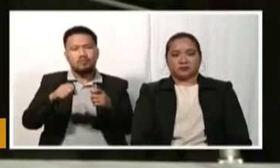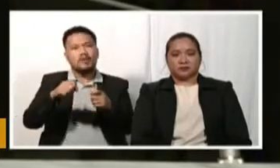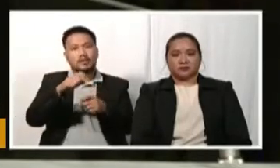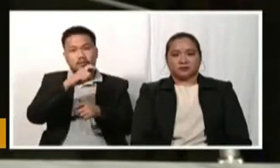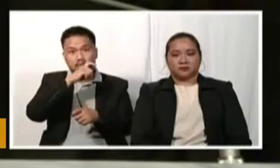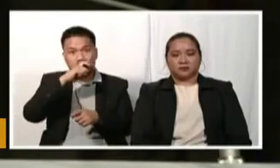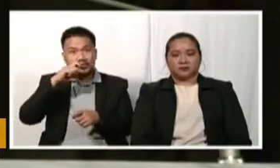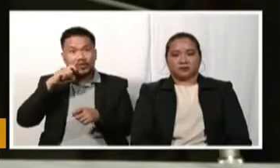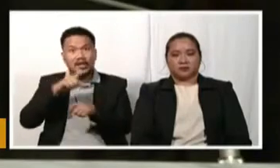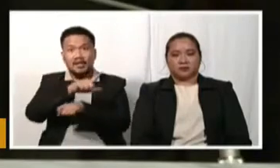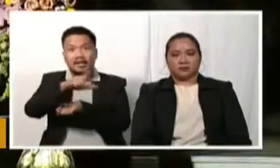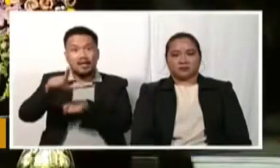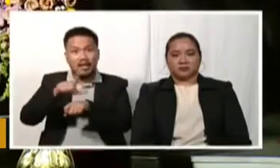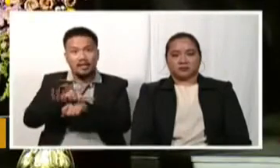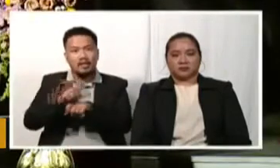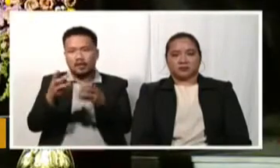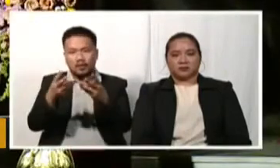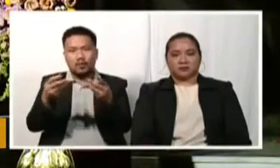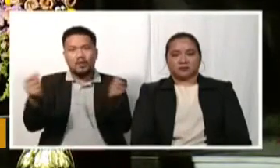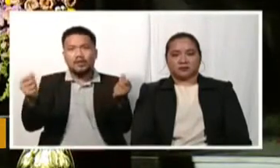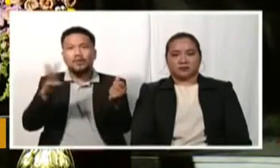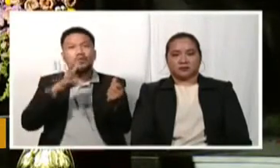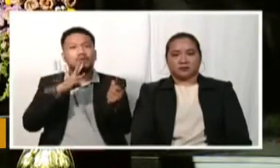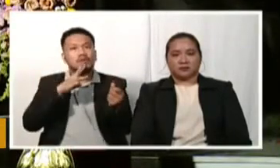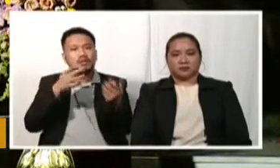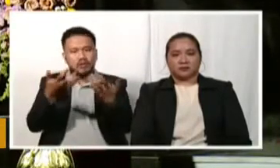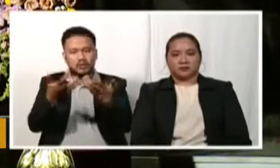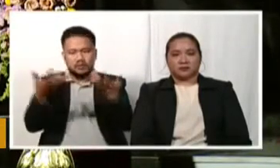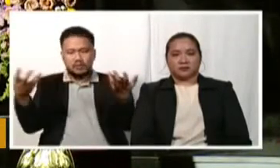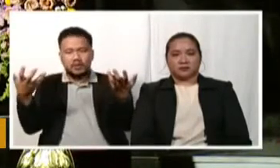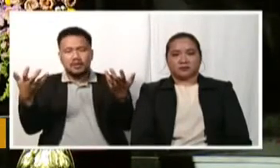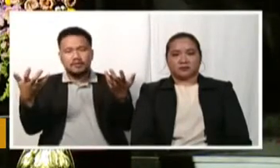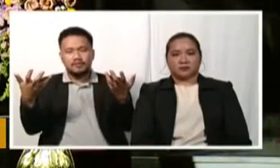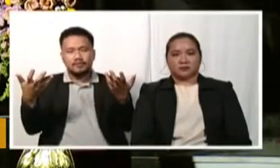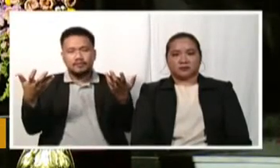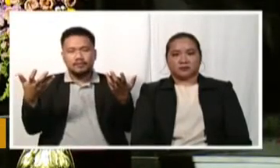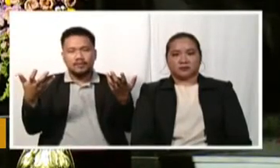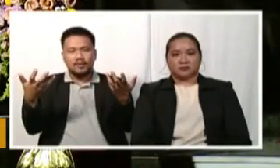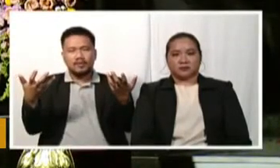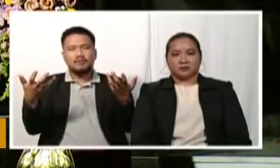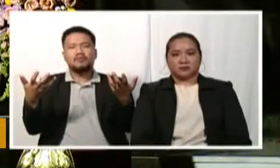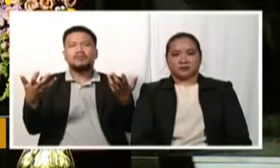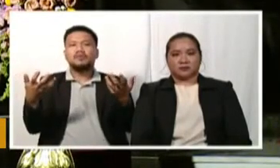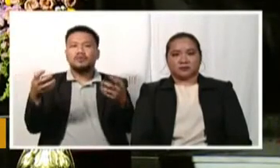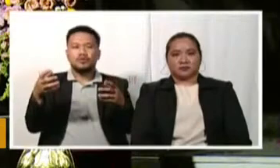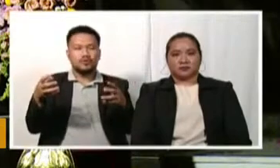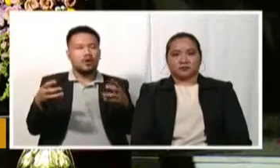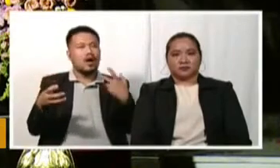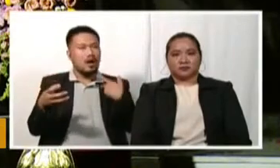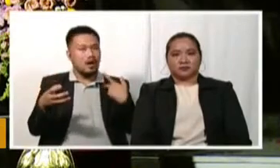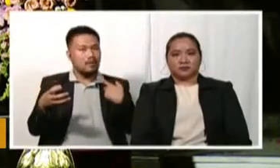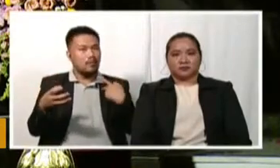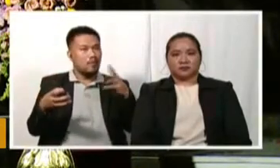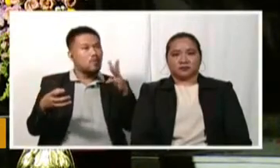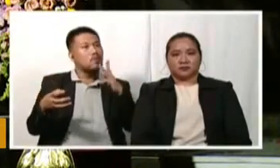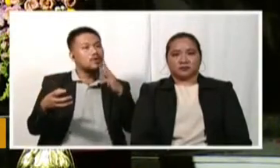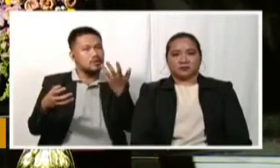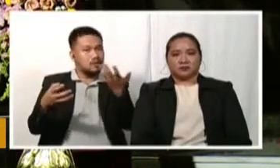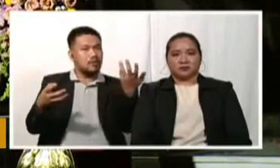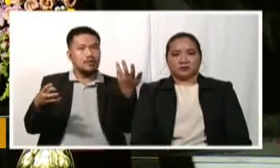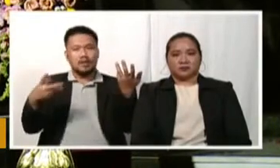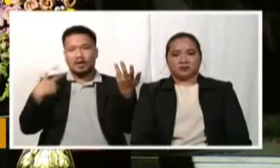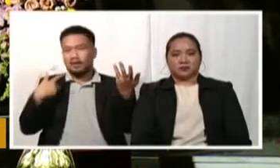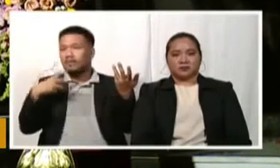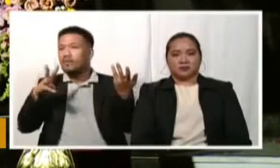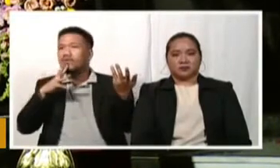into dry land. When the water was thus divided, the